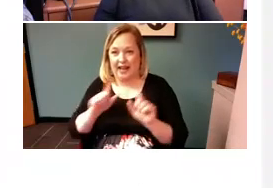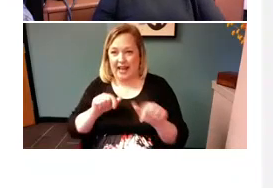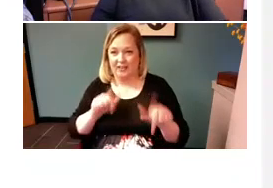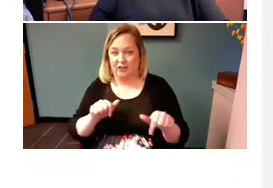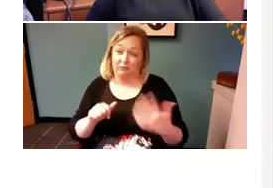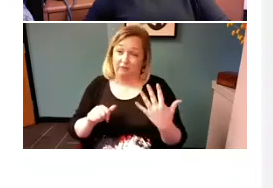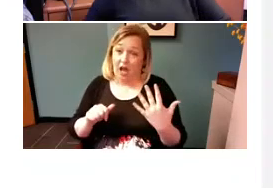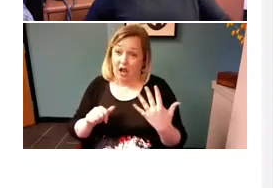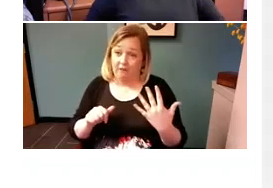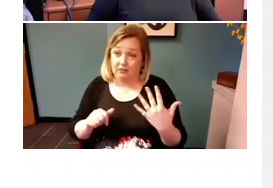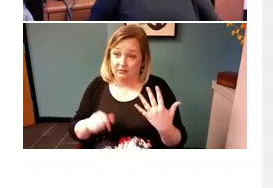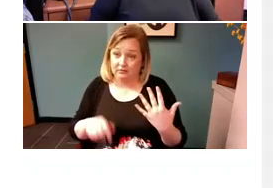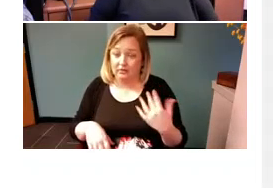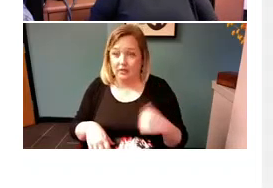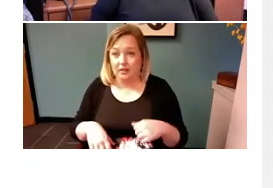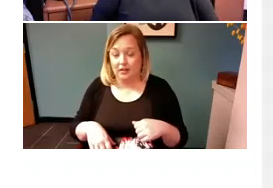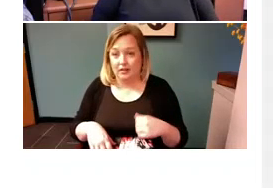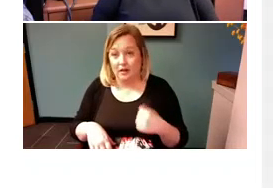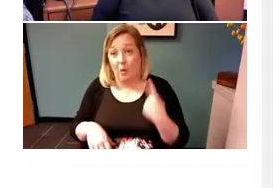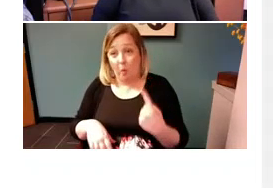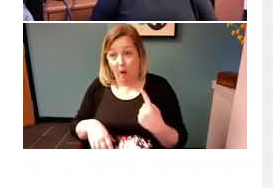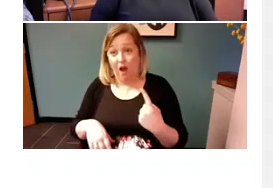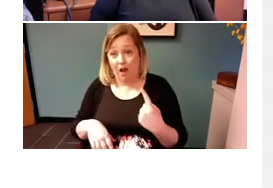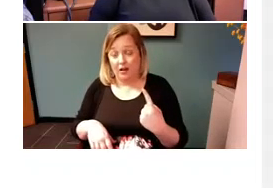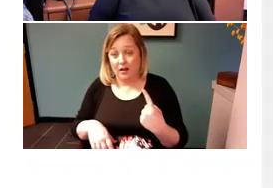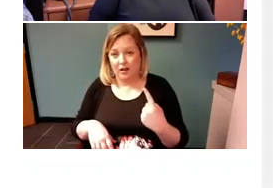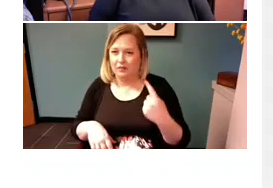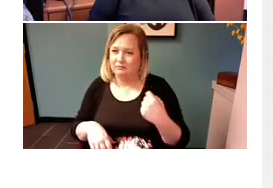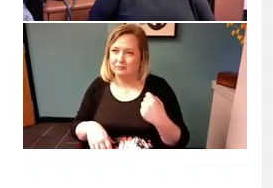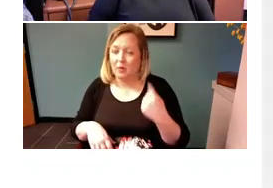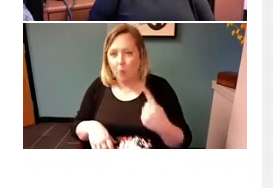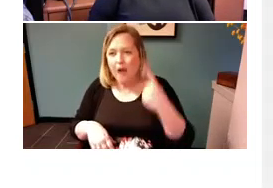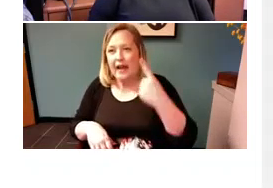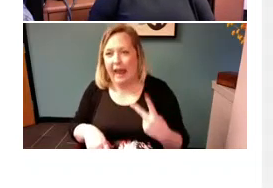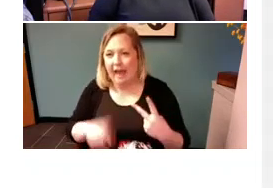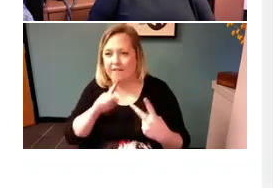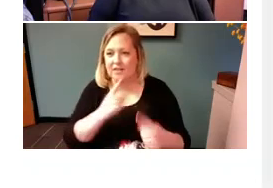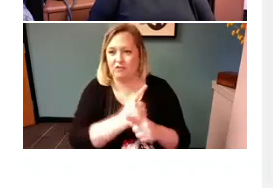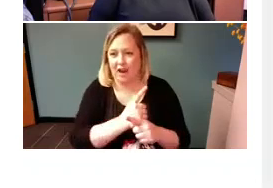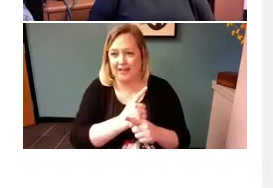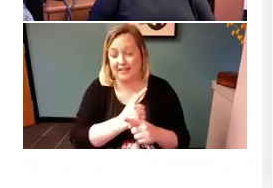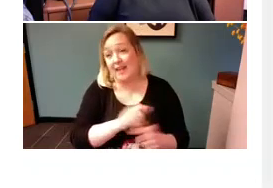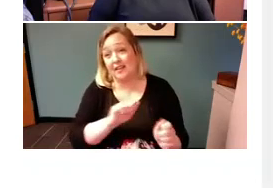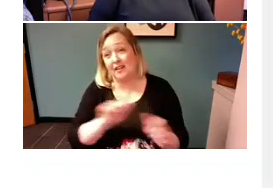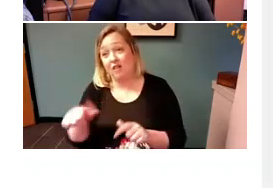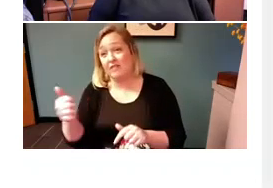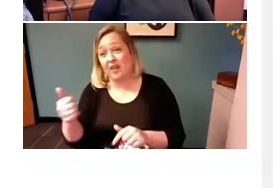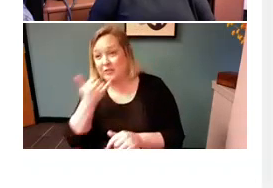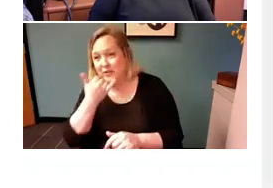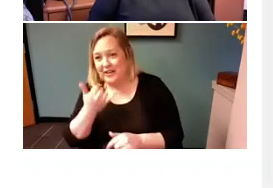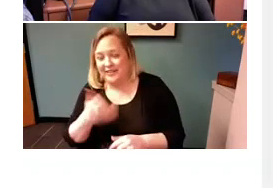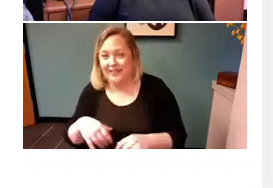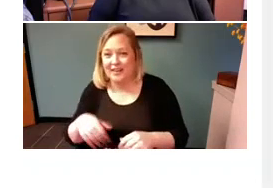5 answers. One is correct, 1.5 is correct, and all of you have forgot. So remember one thing, whenever we